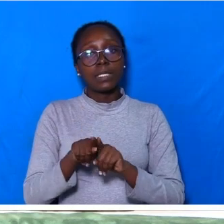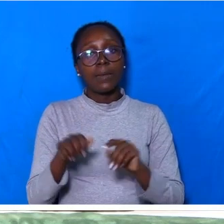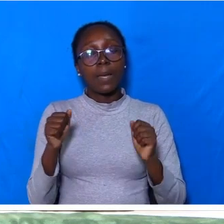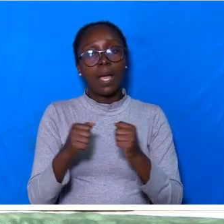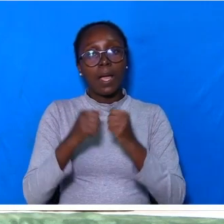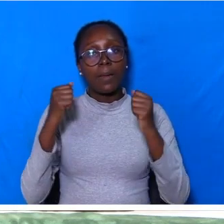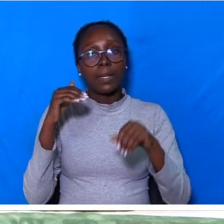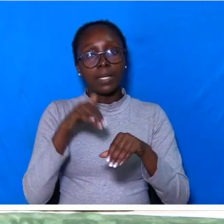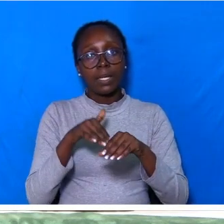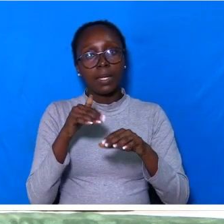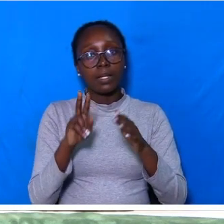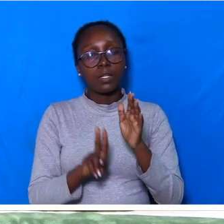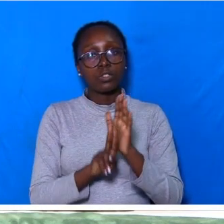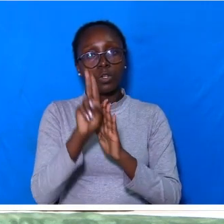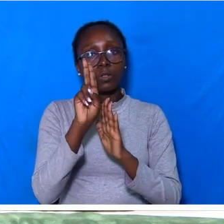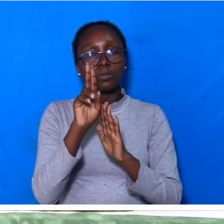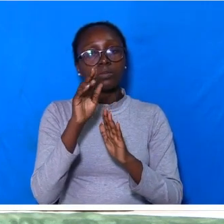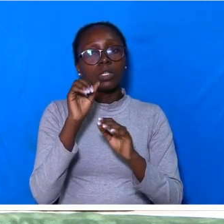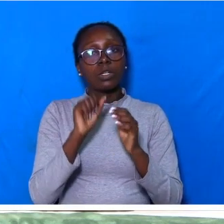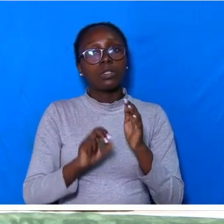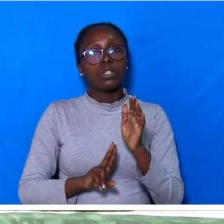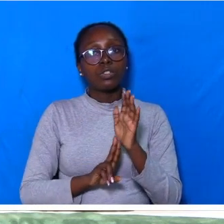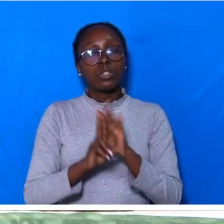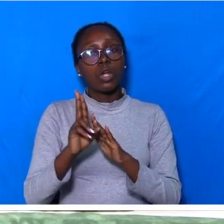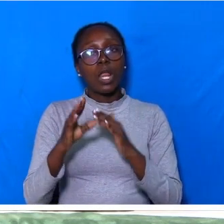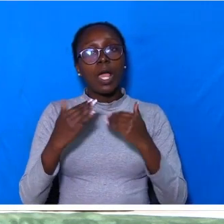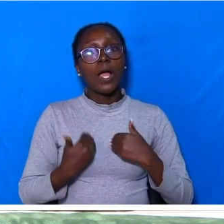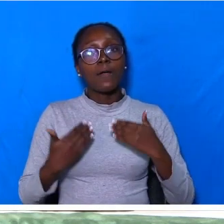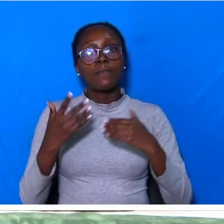loses favor in God's eyes completely.